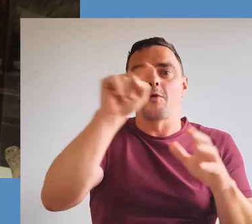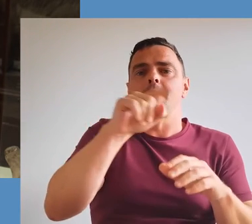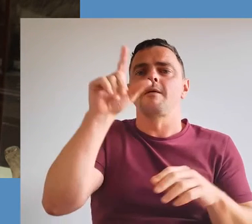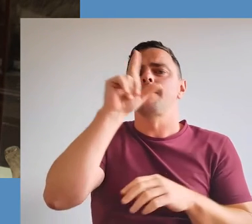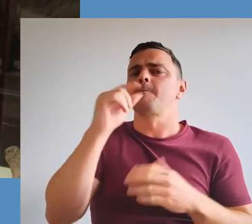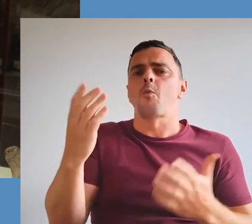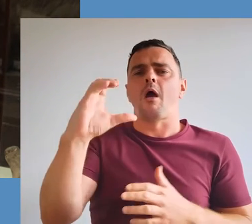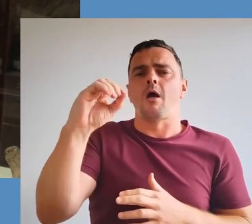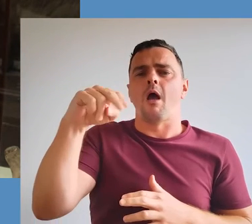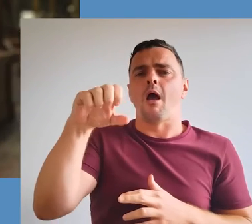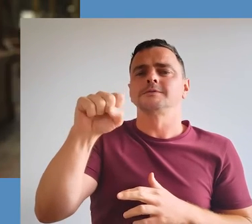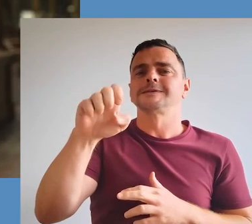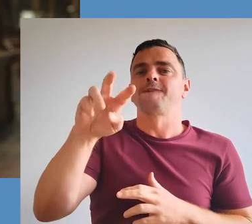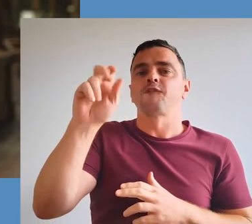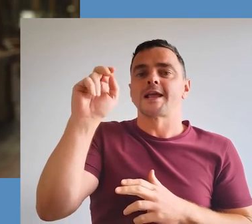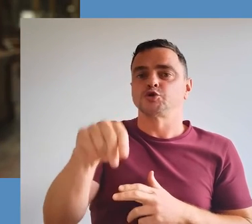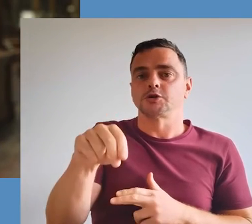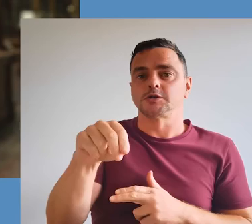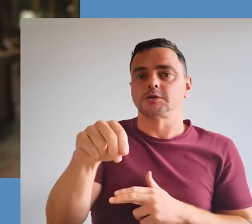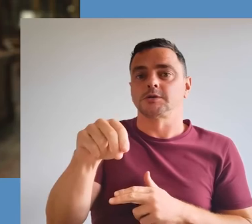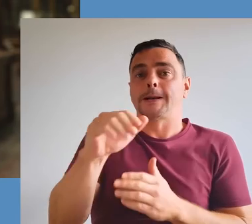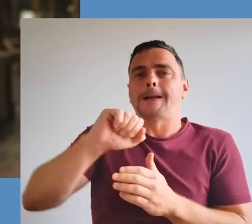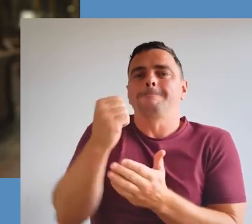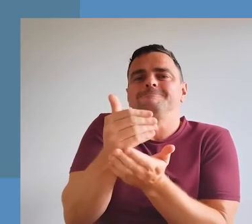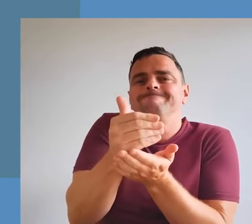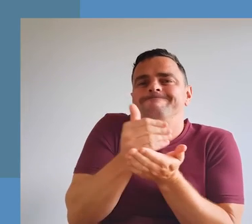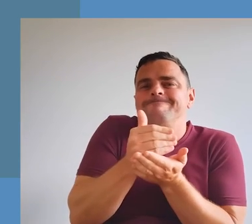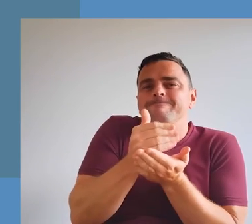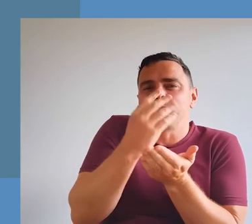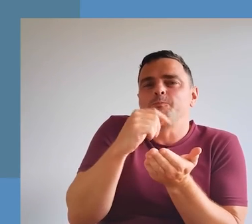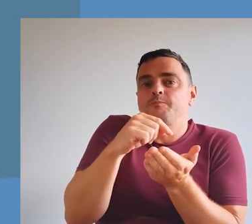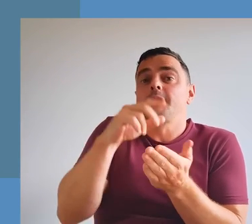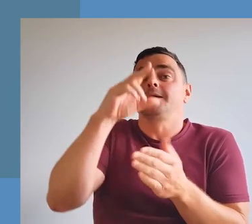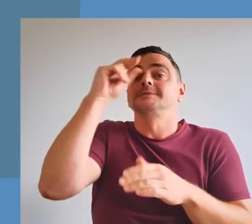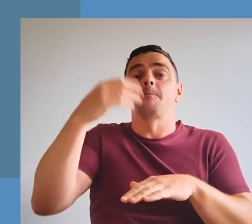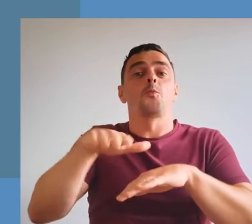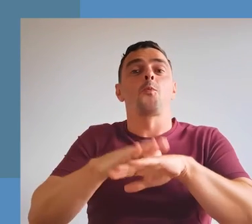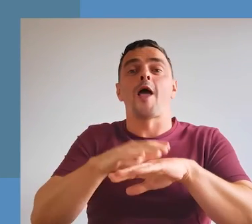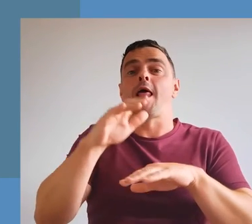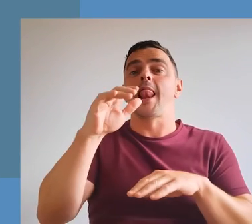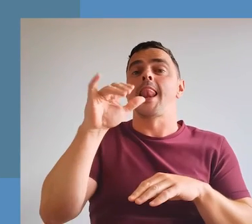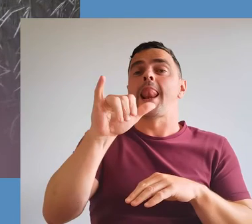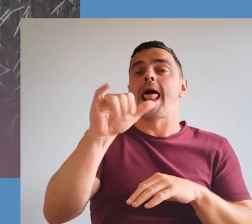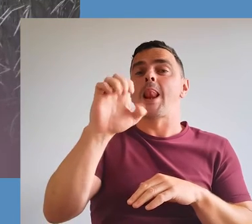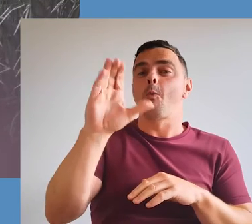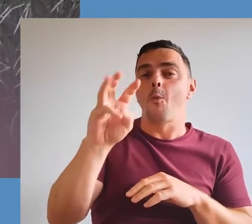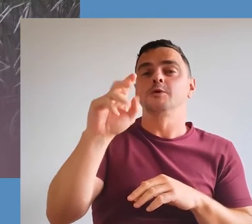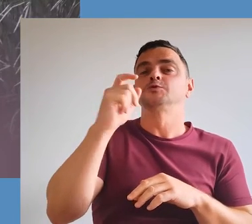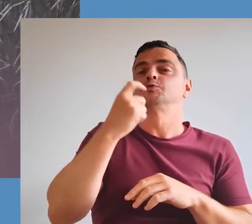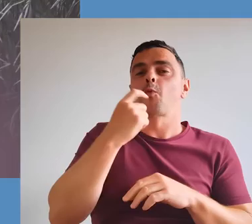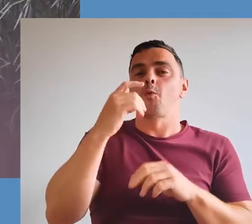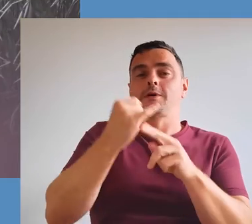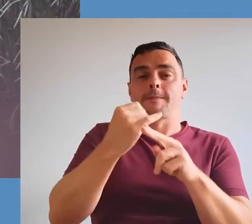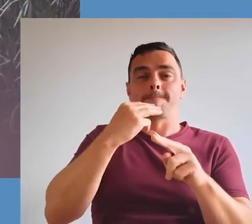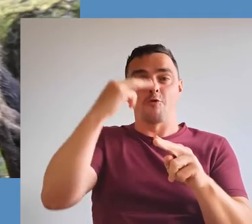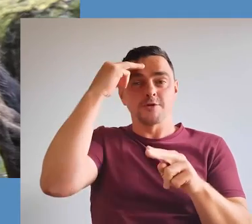known as conservation. Examples of wolf reintroductions include Yellowstone National Park in America and